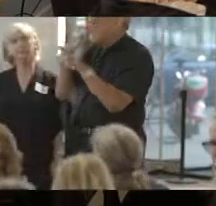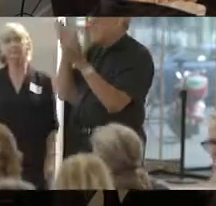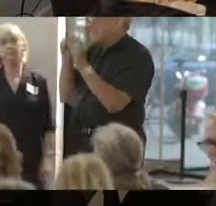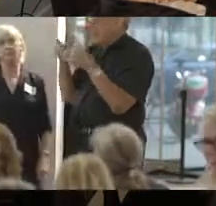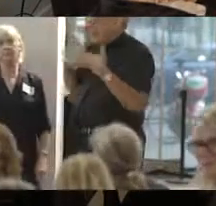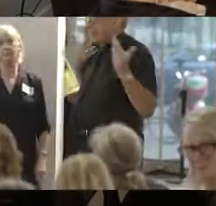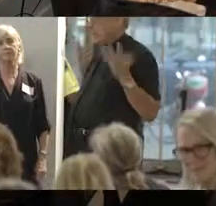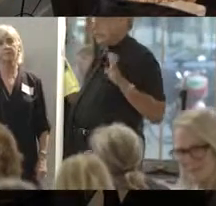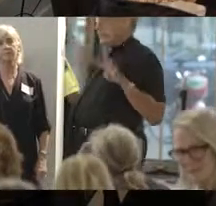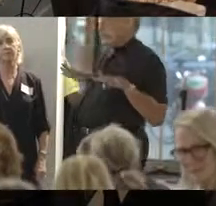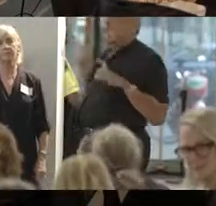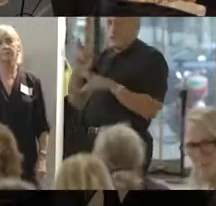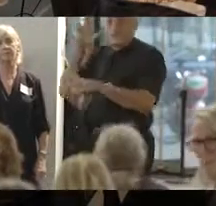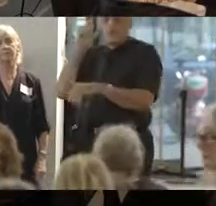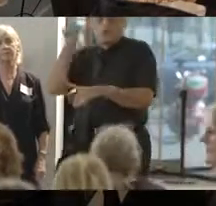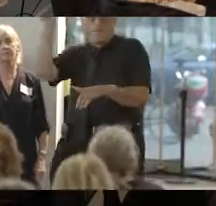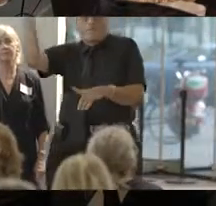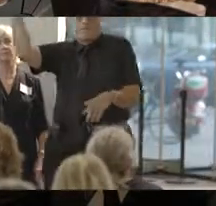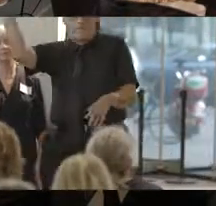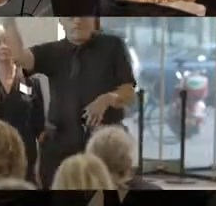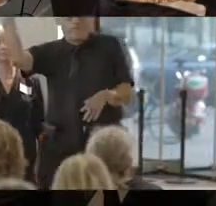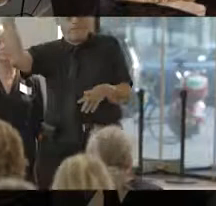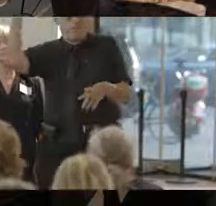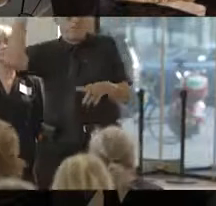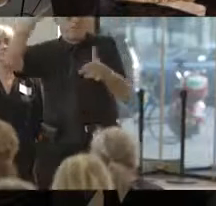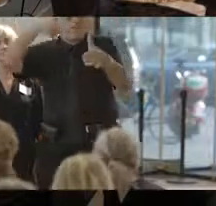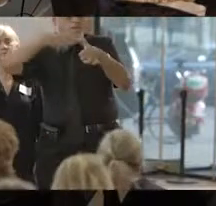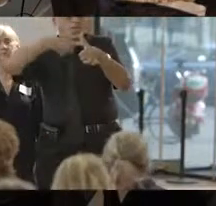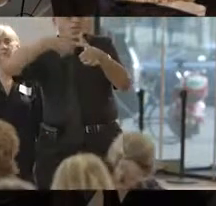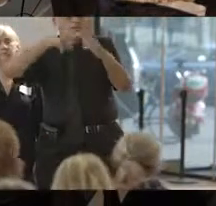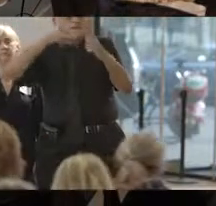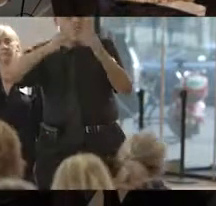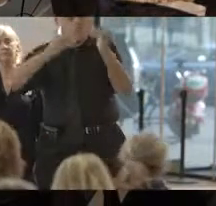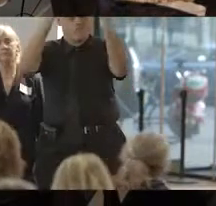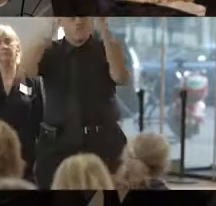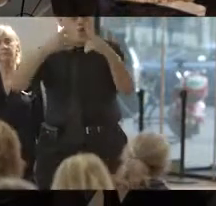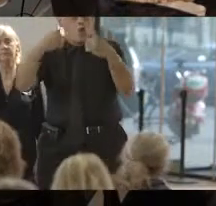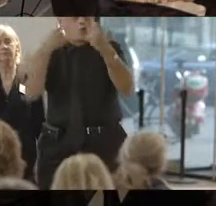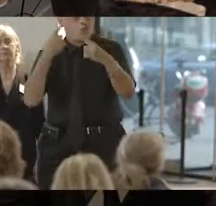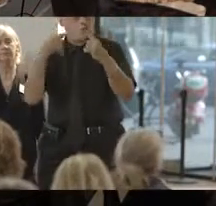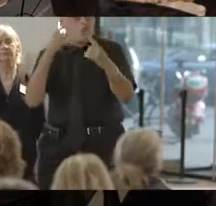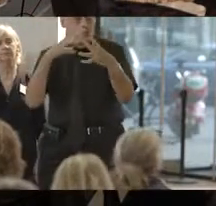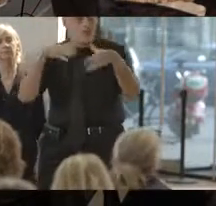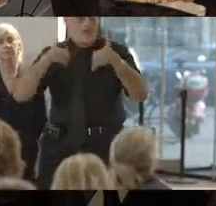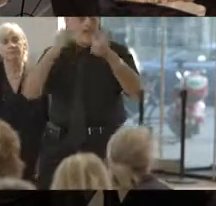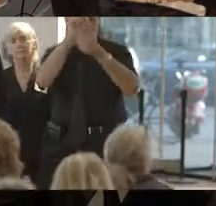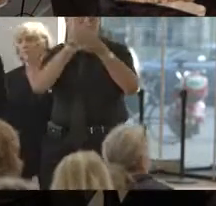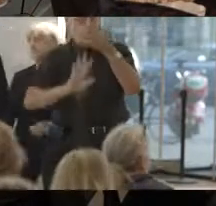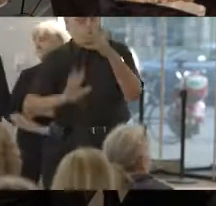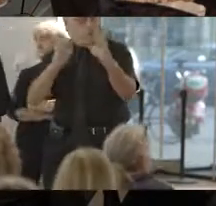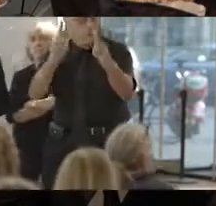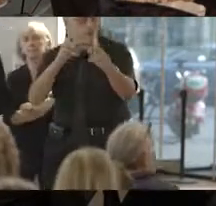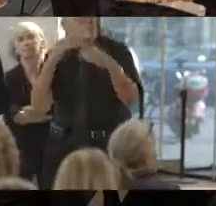Let's see if we can hear what the presentation is so that we can get to the questions, because we'd really like to. All right, let's just give it